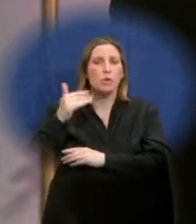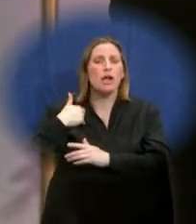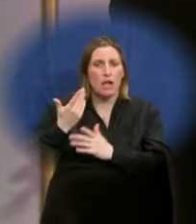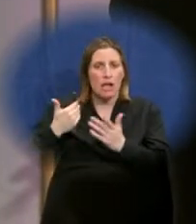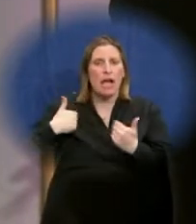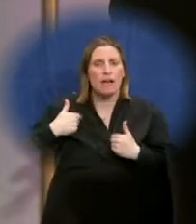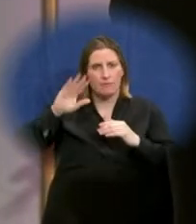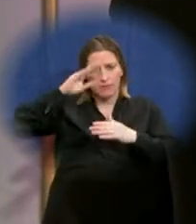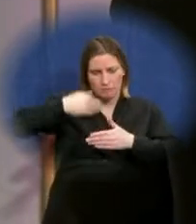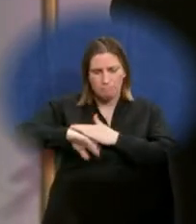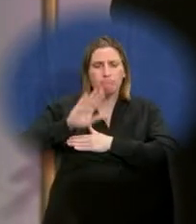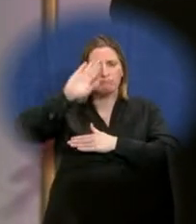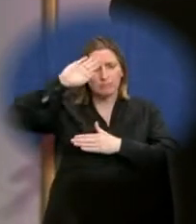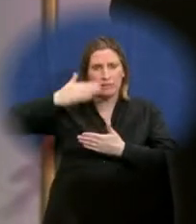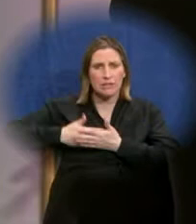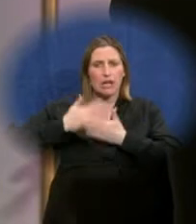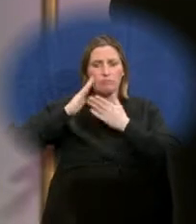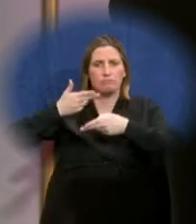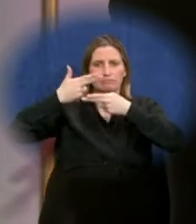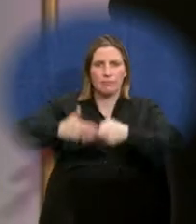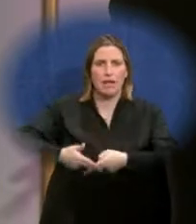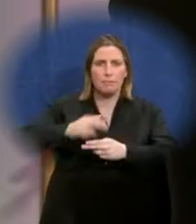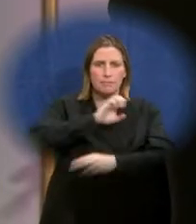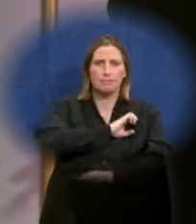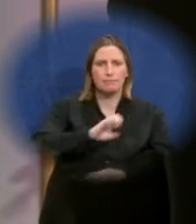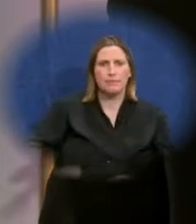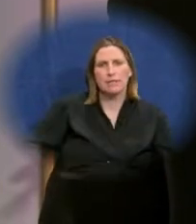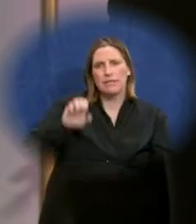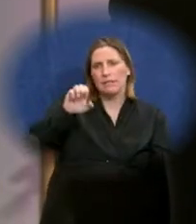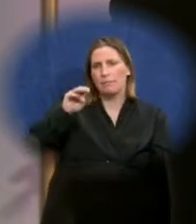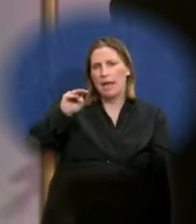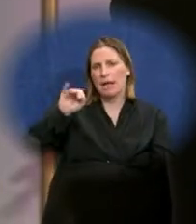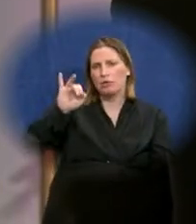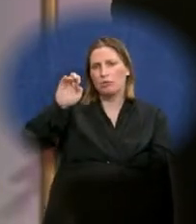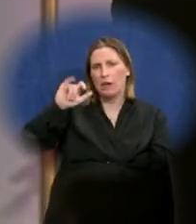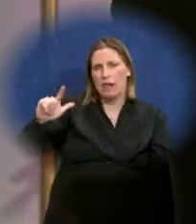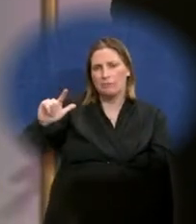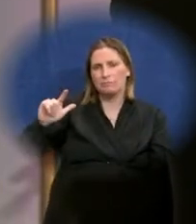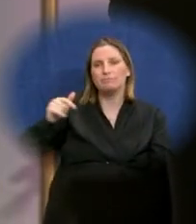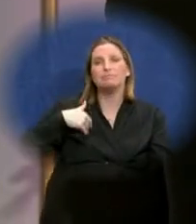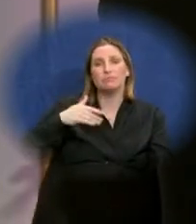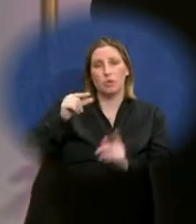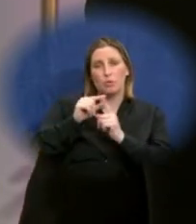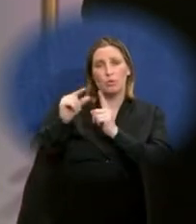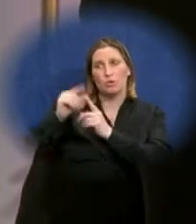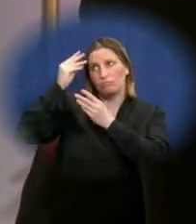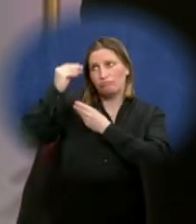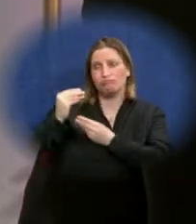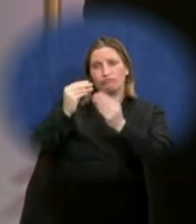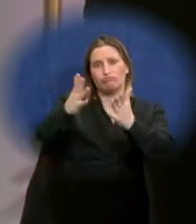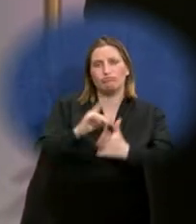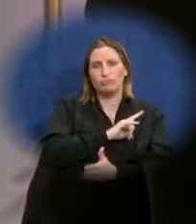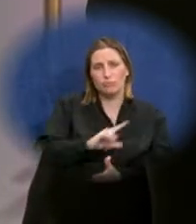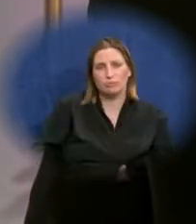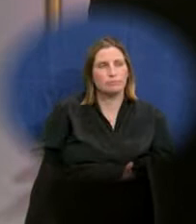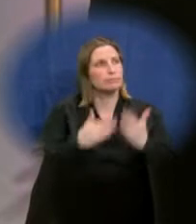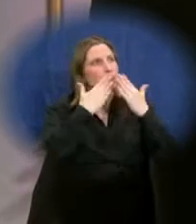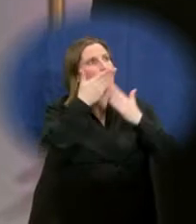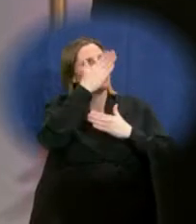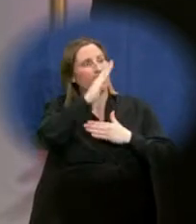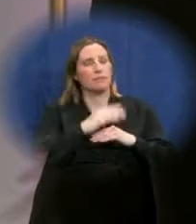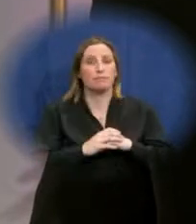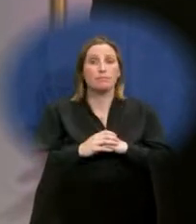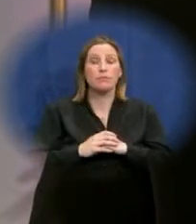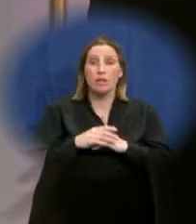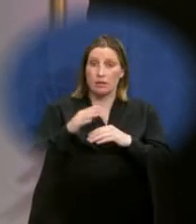son, and shall name him Emmanuel." The word of the Lord. Thanks be to God. Let the Lord enter. He